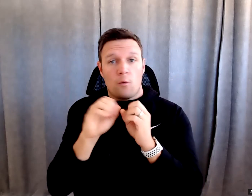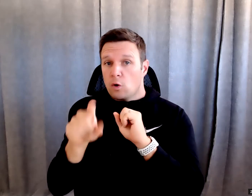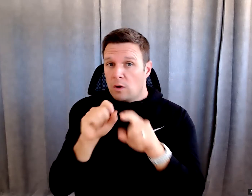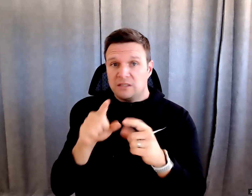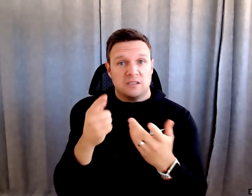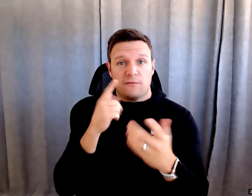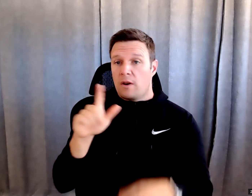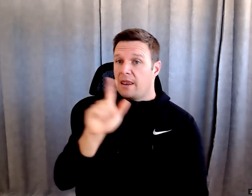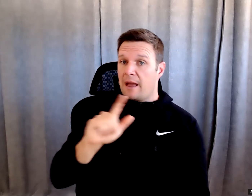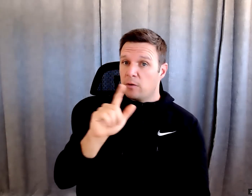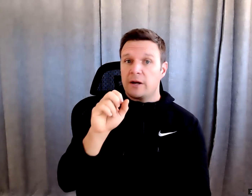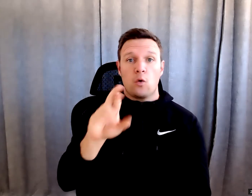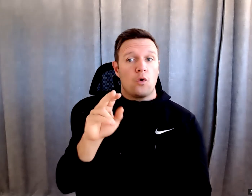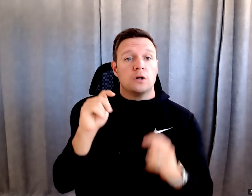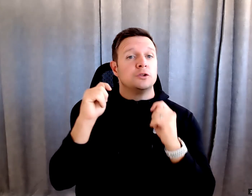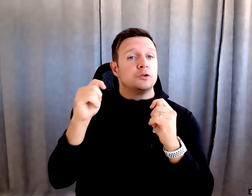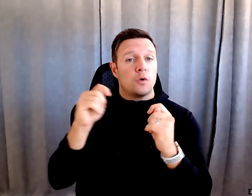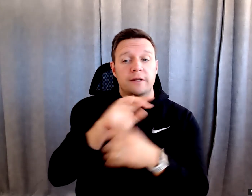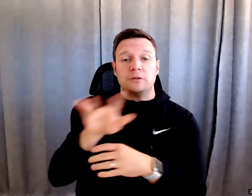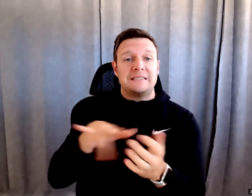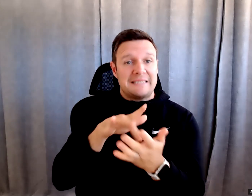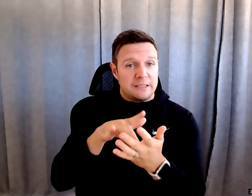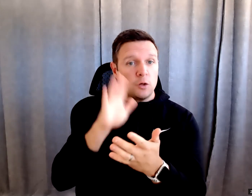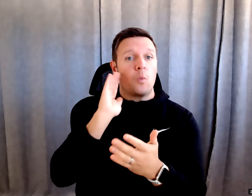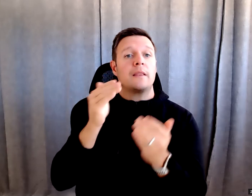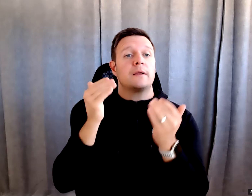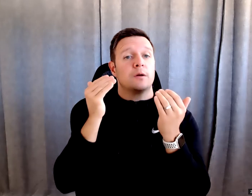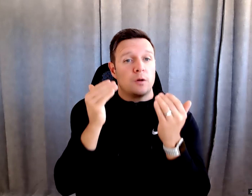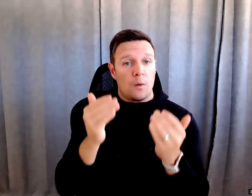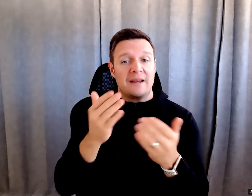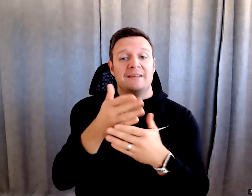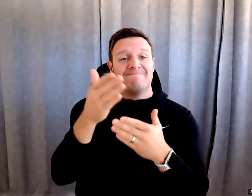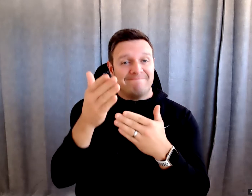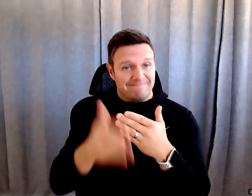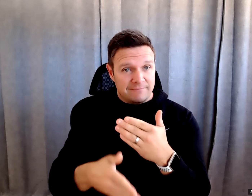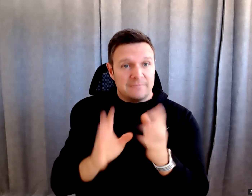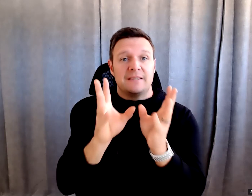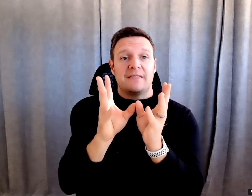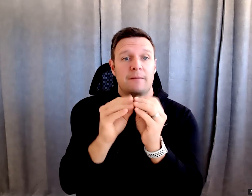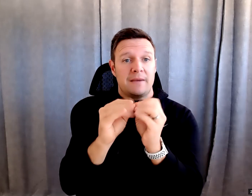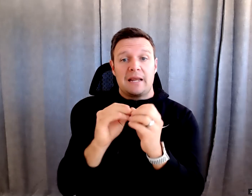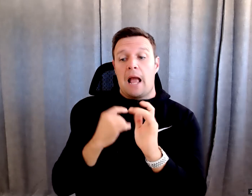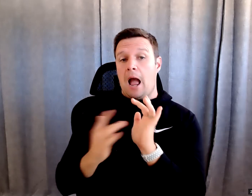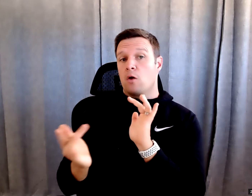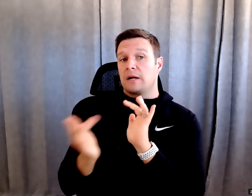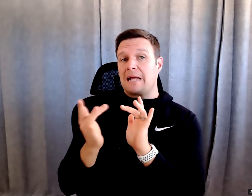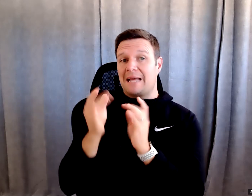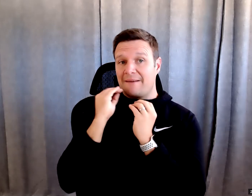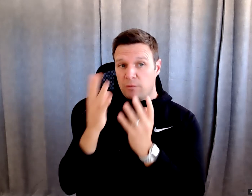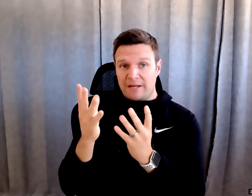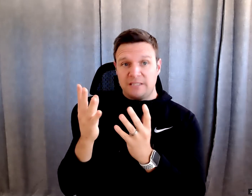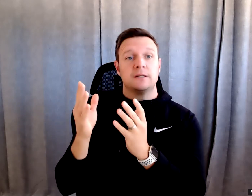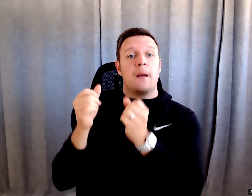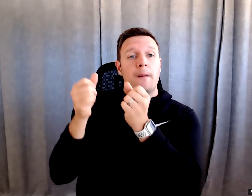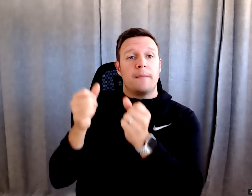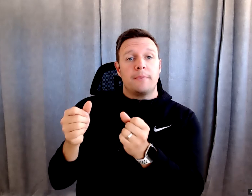library or tutorial center, then we will go ahead and conclude this meeting. Our contact information is on our RAM